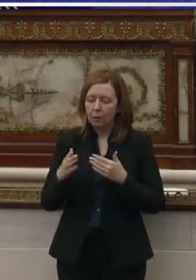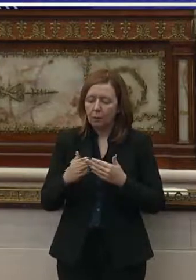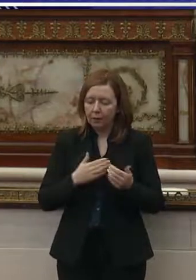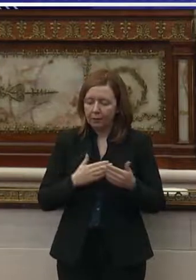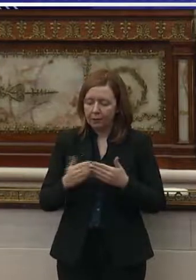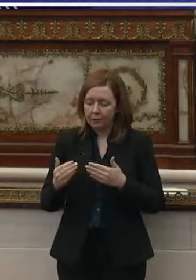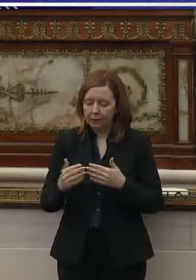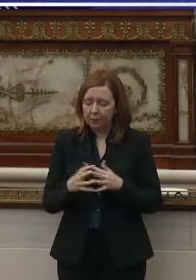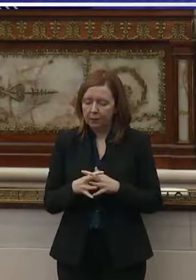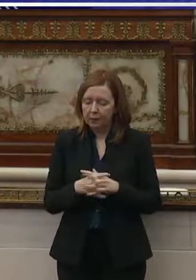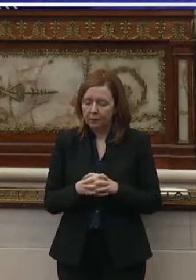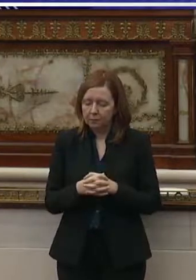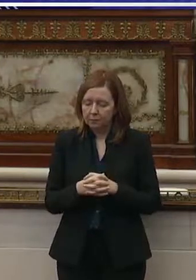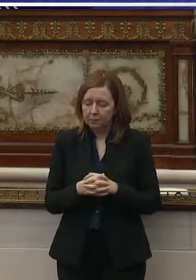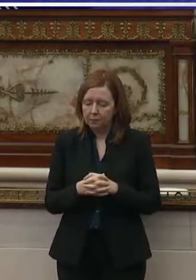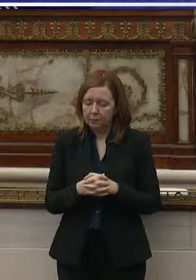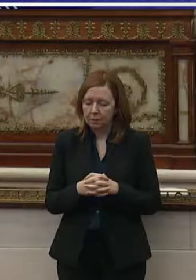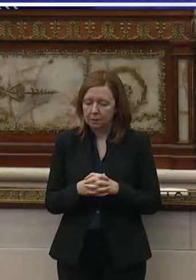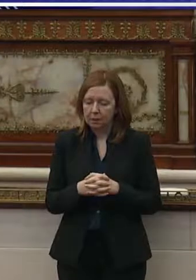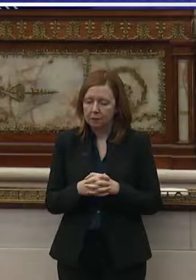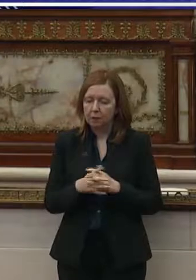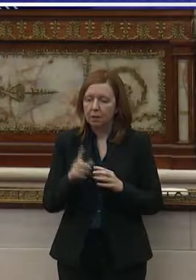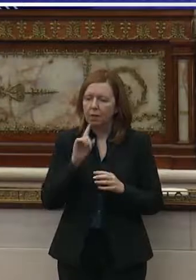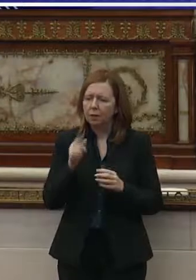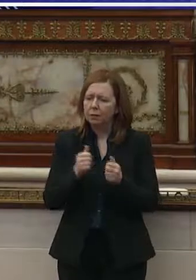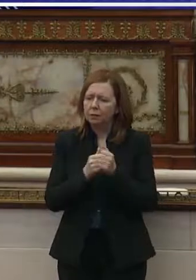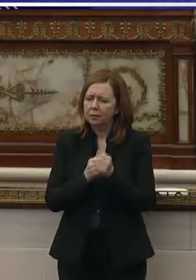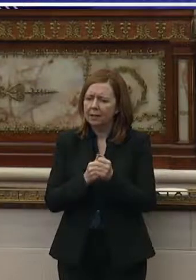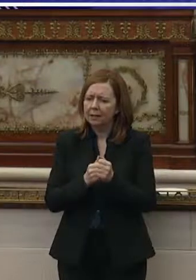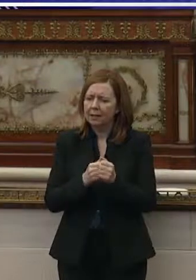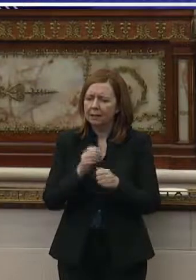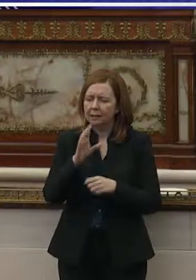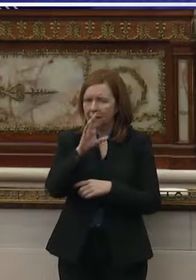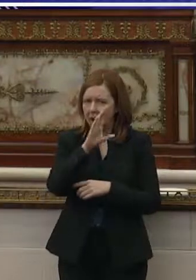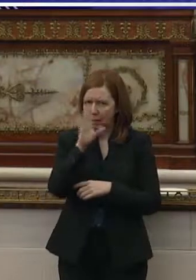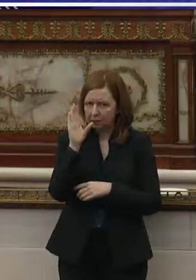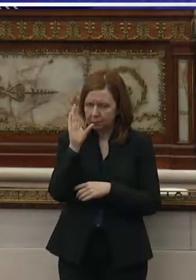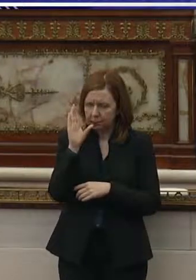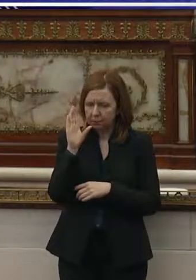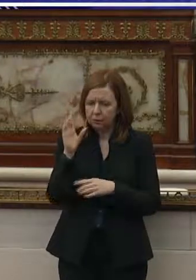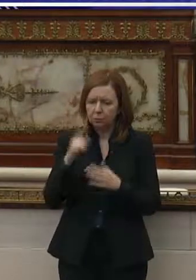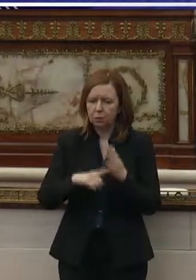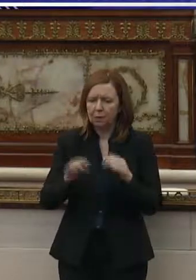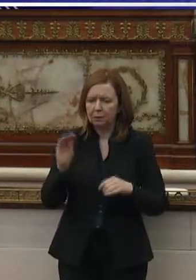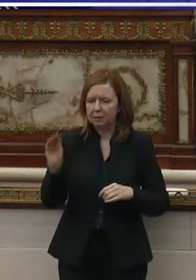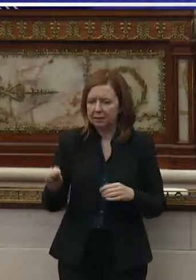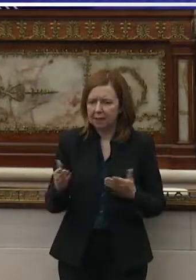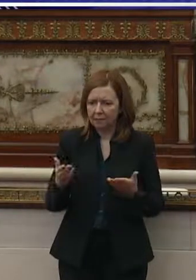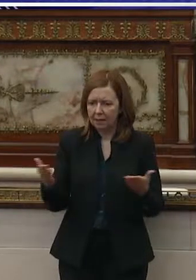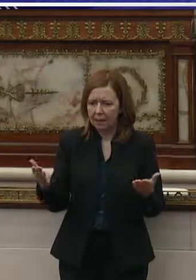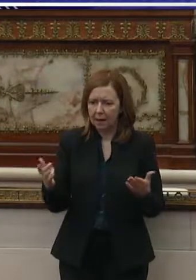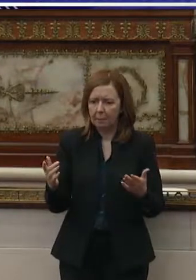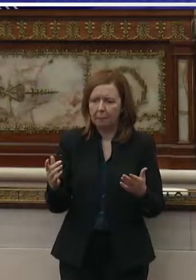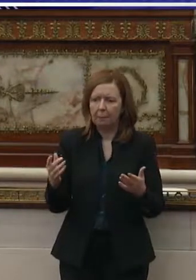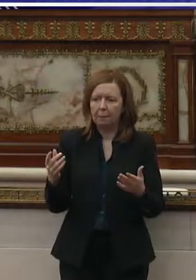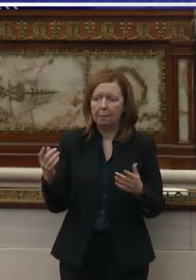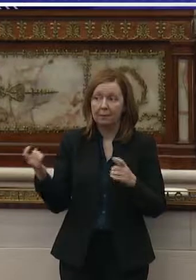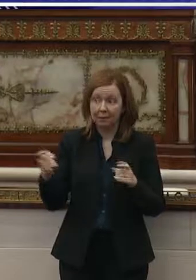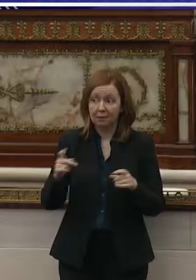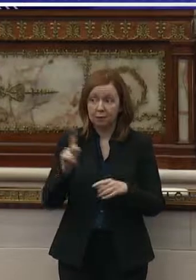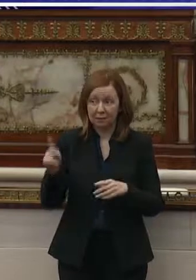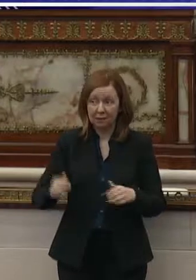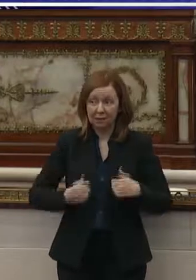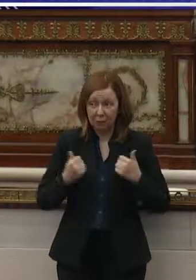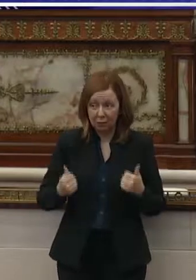whether are you tracking, for example, the hospitals? What percent of them have given it to Philadelphia